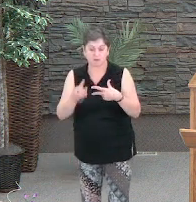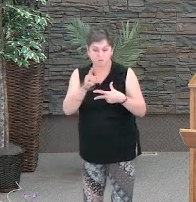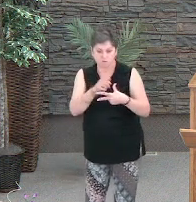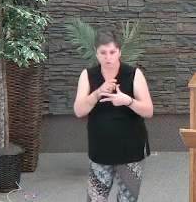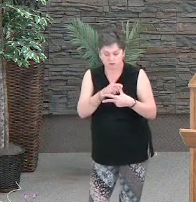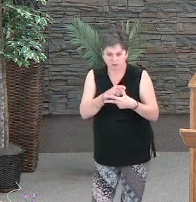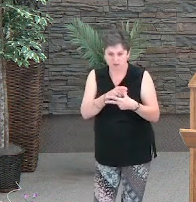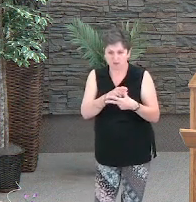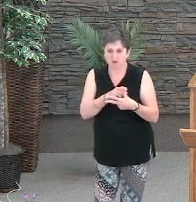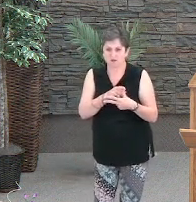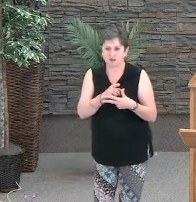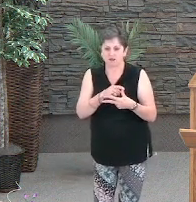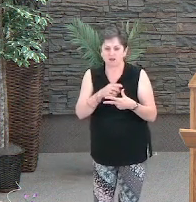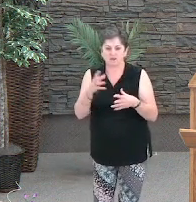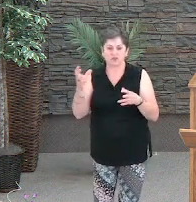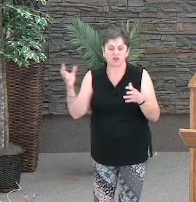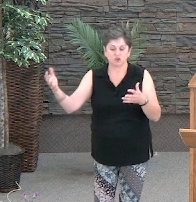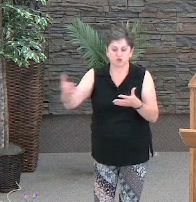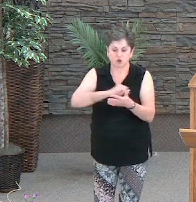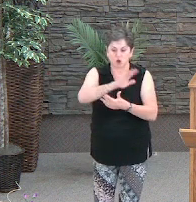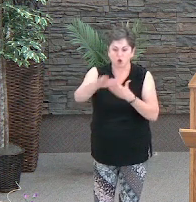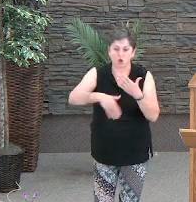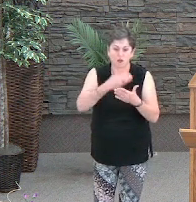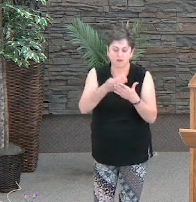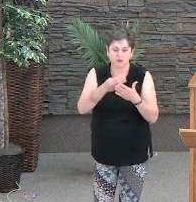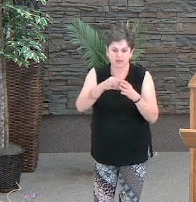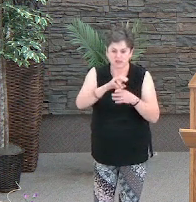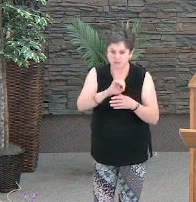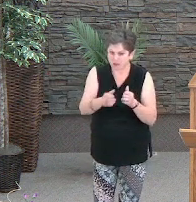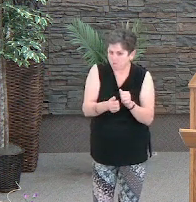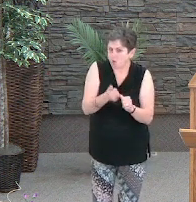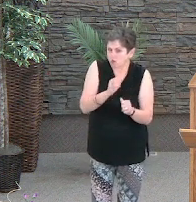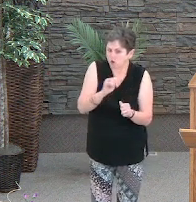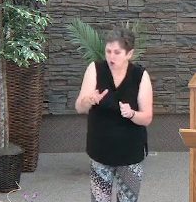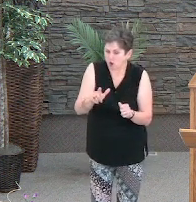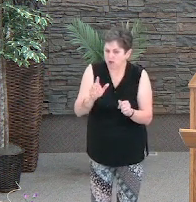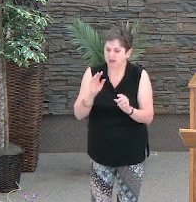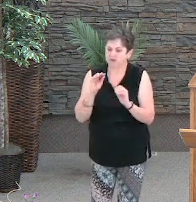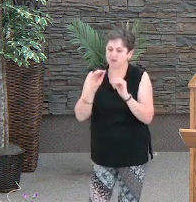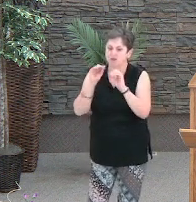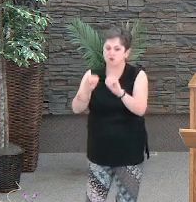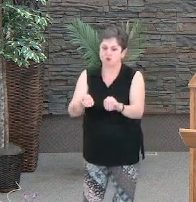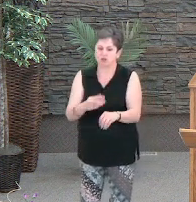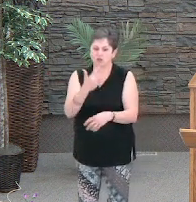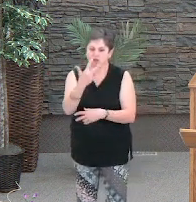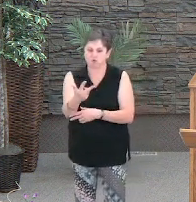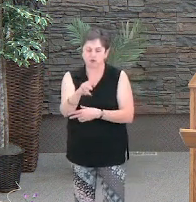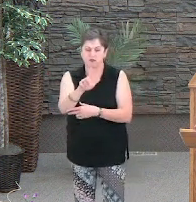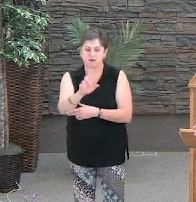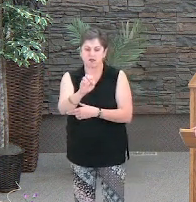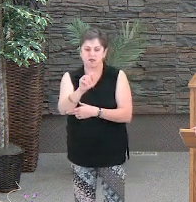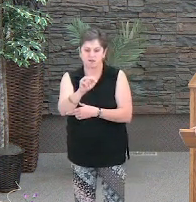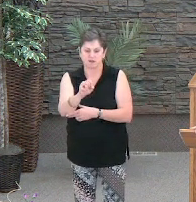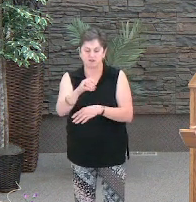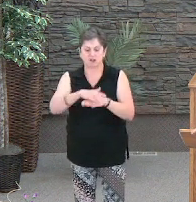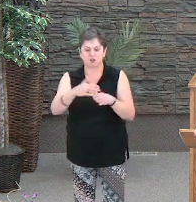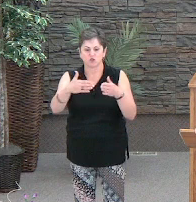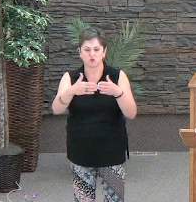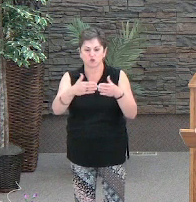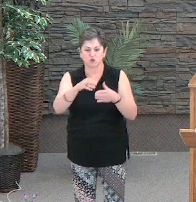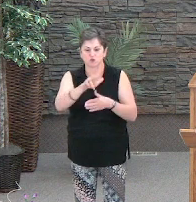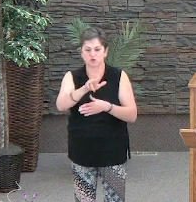thing is they took almost all the money in the bank and they invested it in three lots on the corner